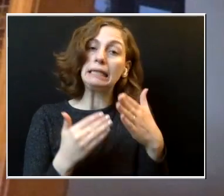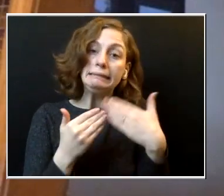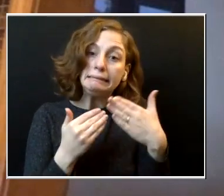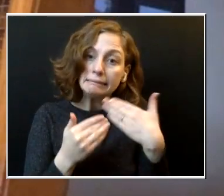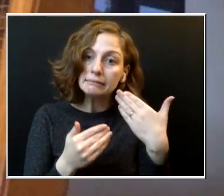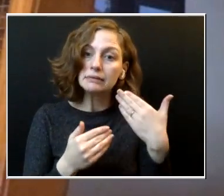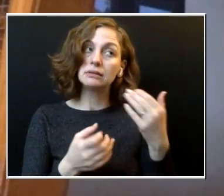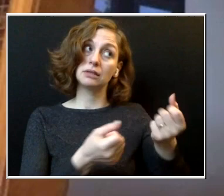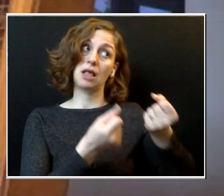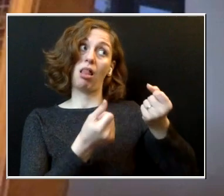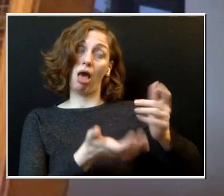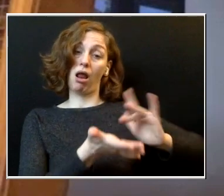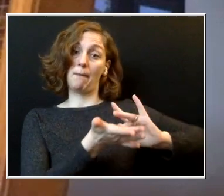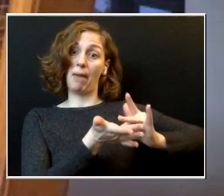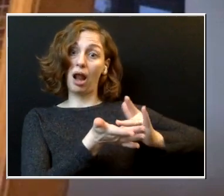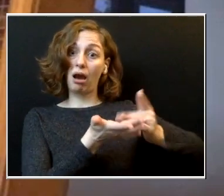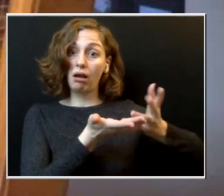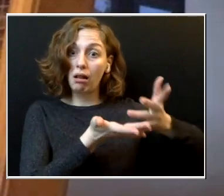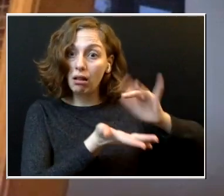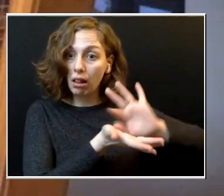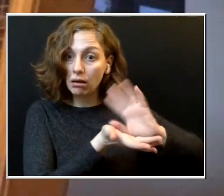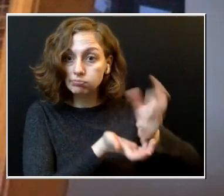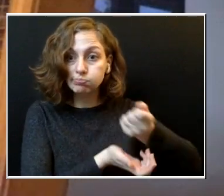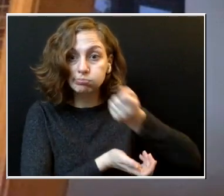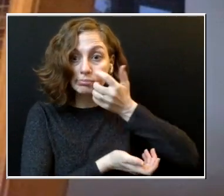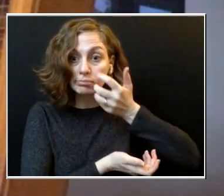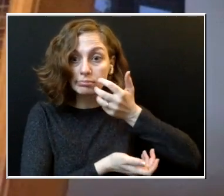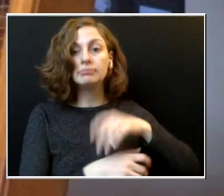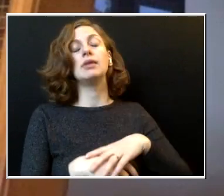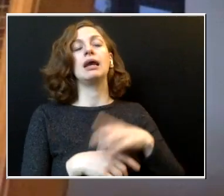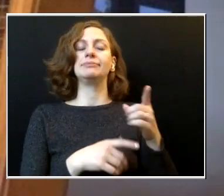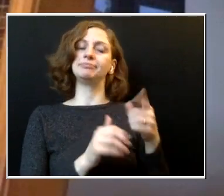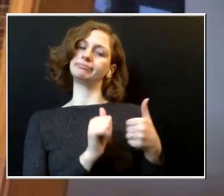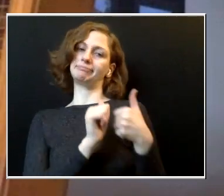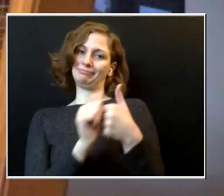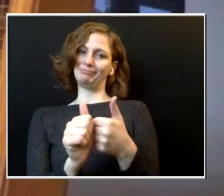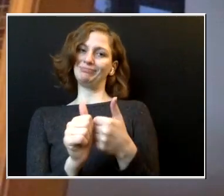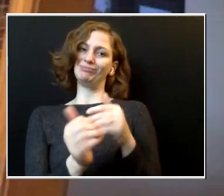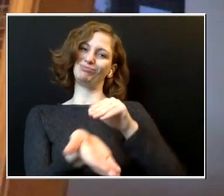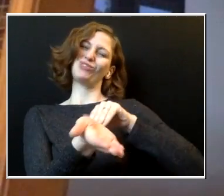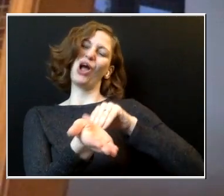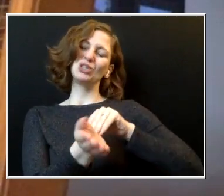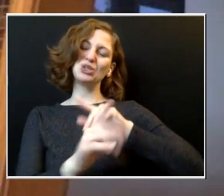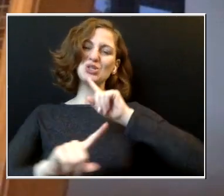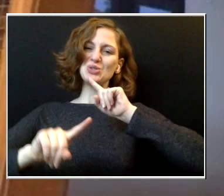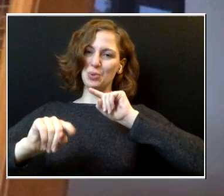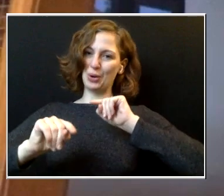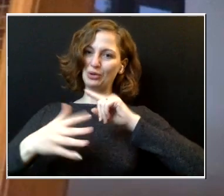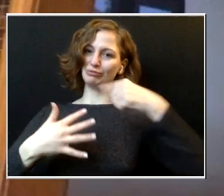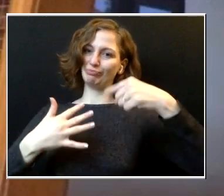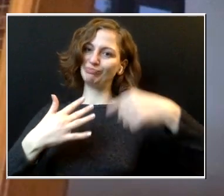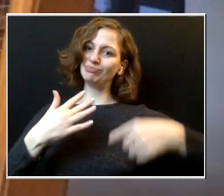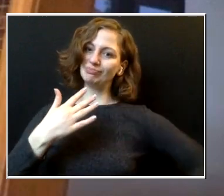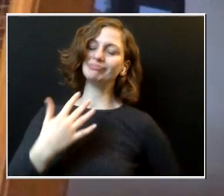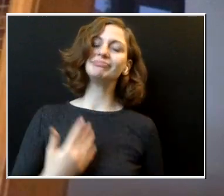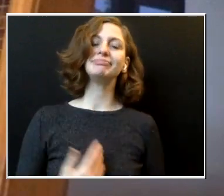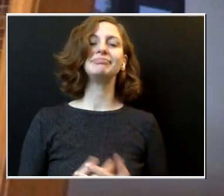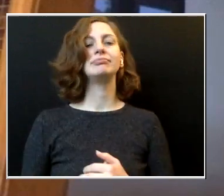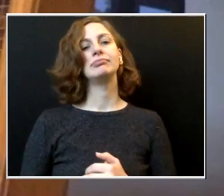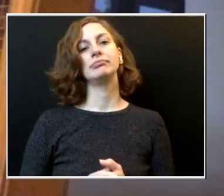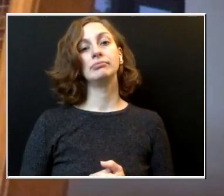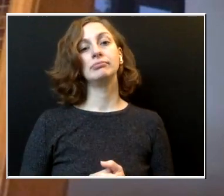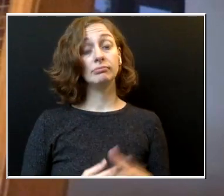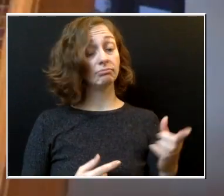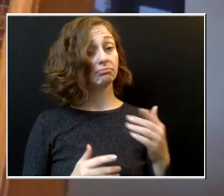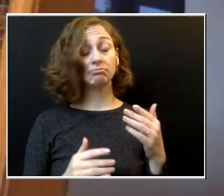medication. He follows exactly what the doctors tell him to do, and he's doing